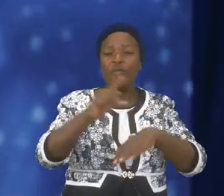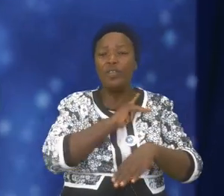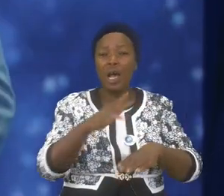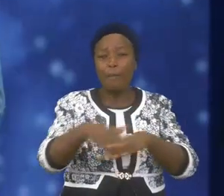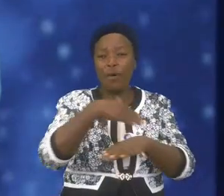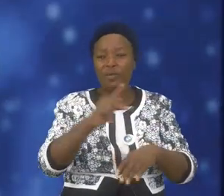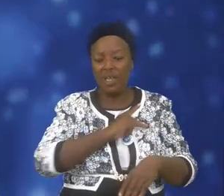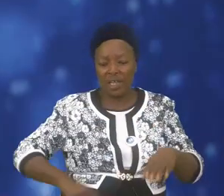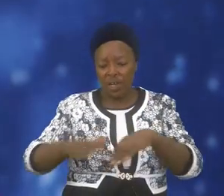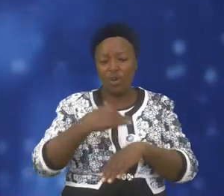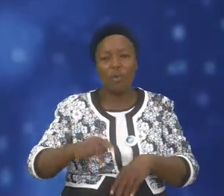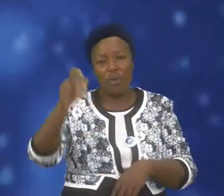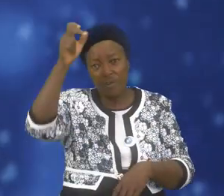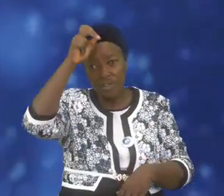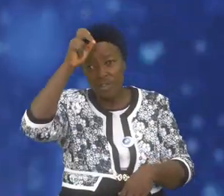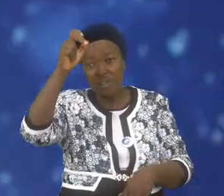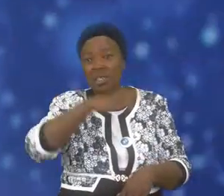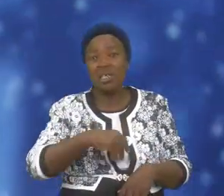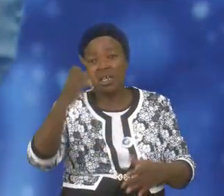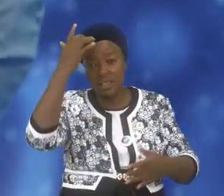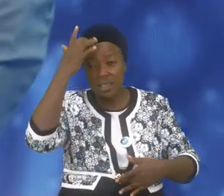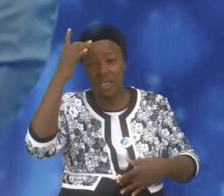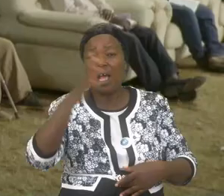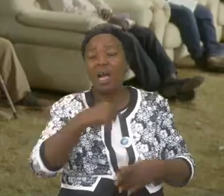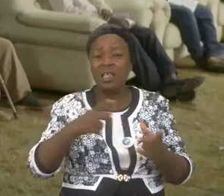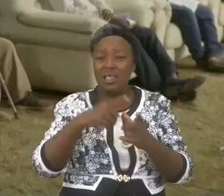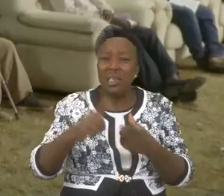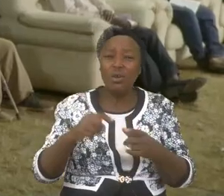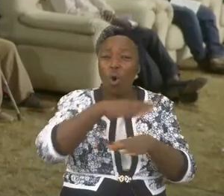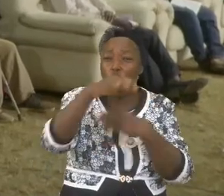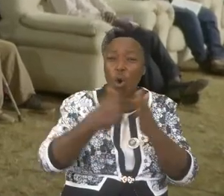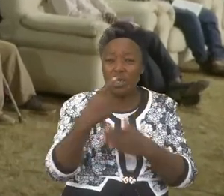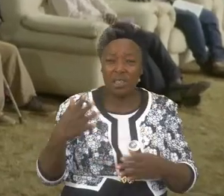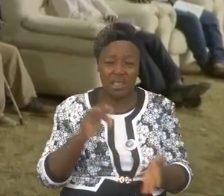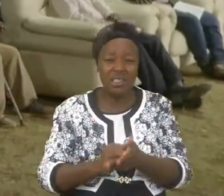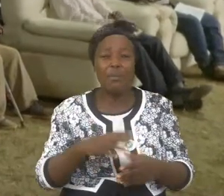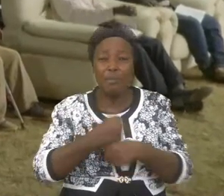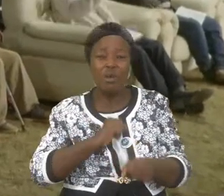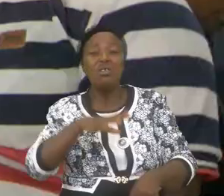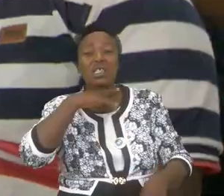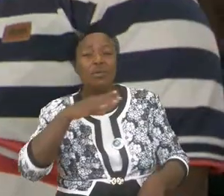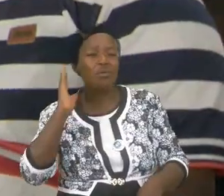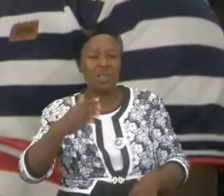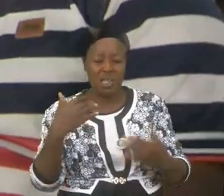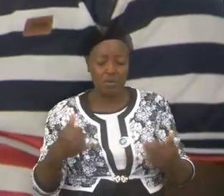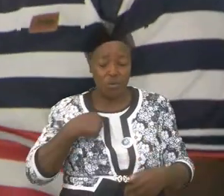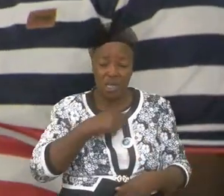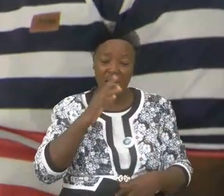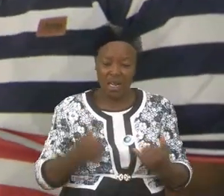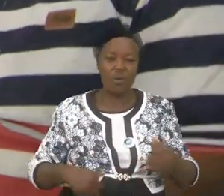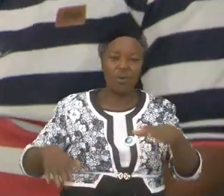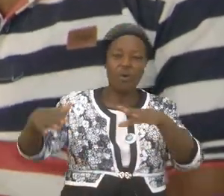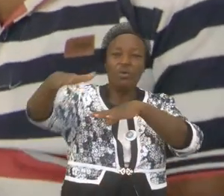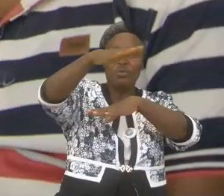all the things that defile. We're now on top. I am now on top. He raised us